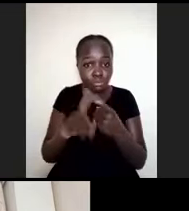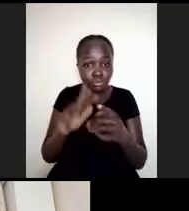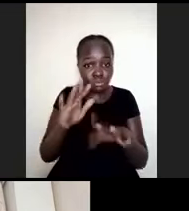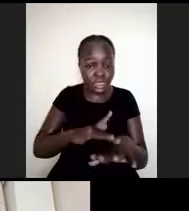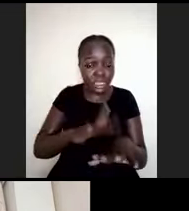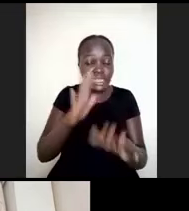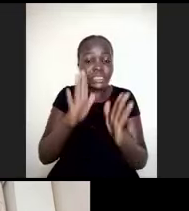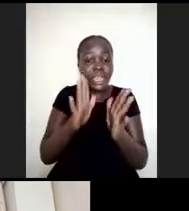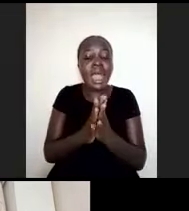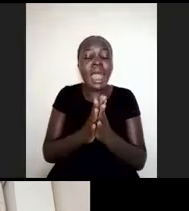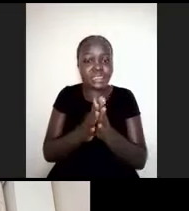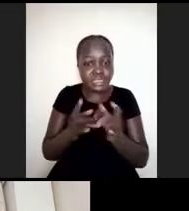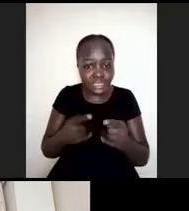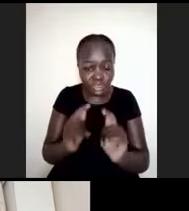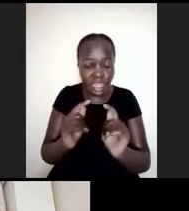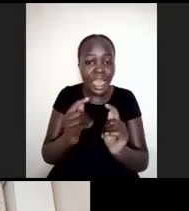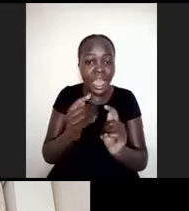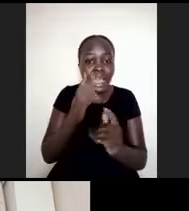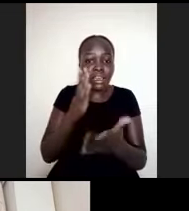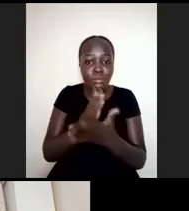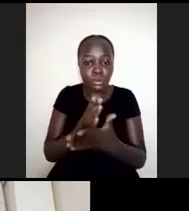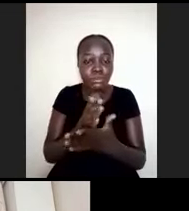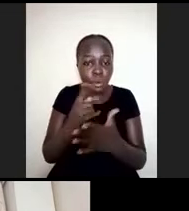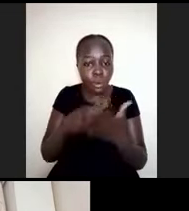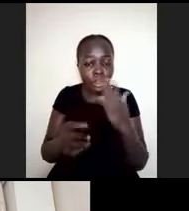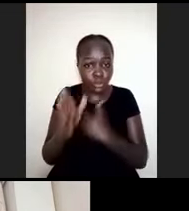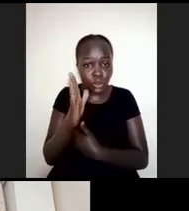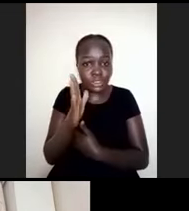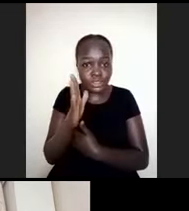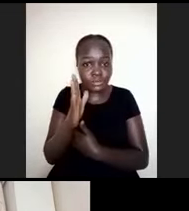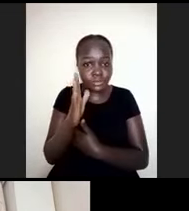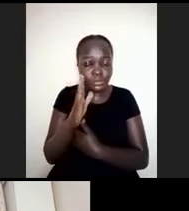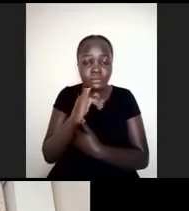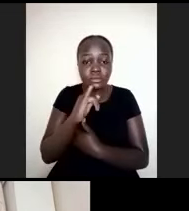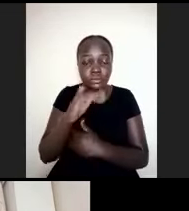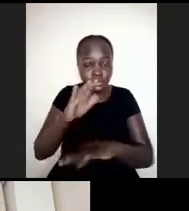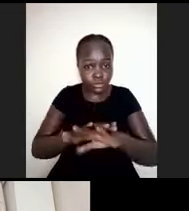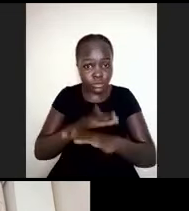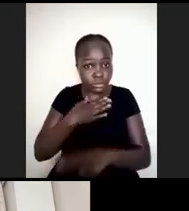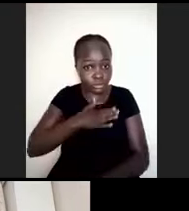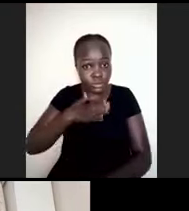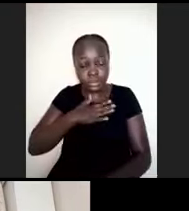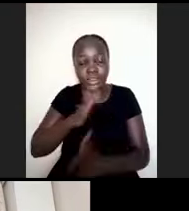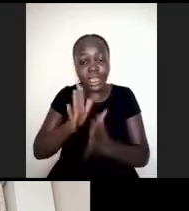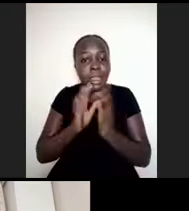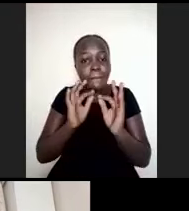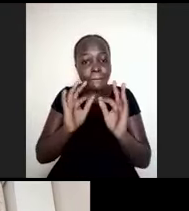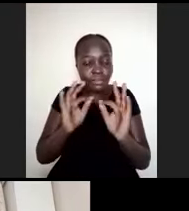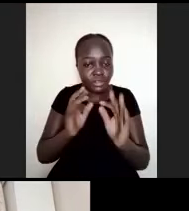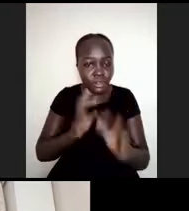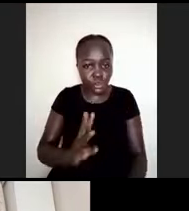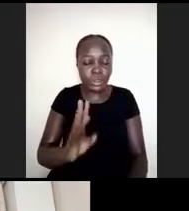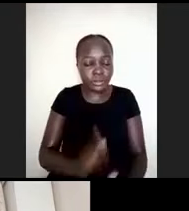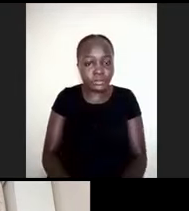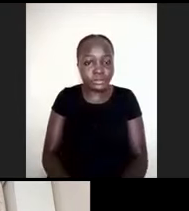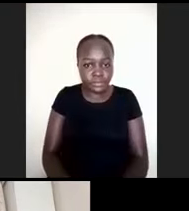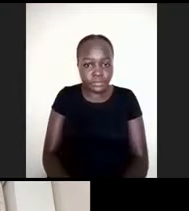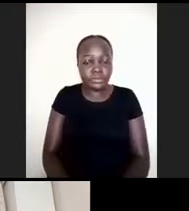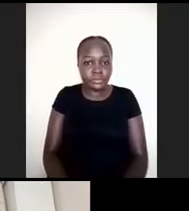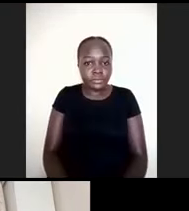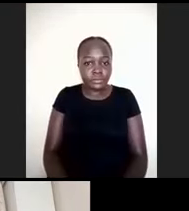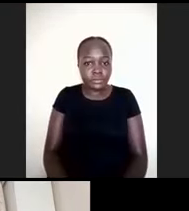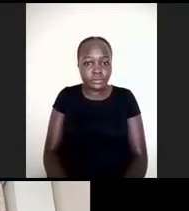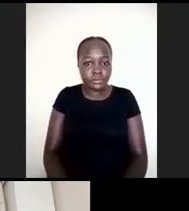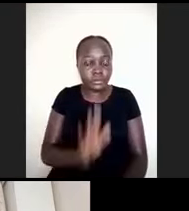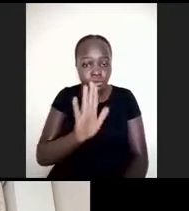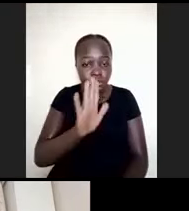what God's will is, his good, pleasing, and perfect will. So your peer